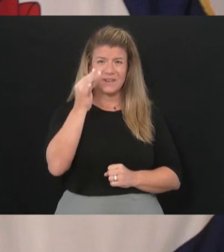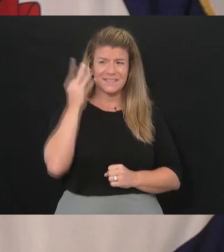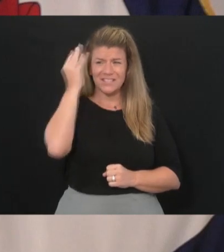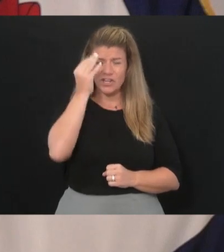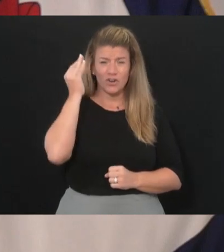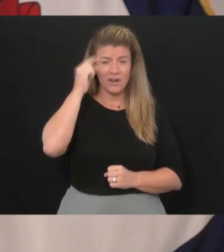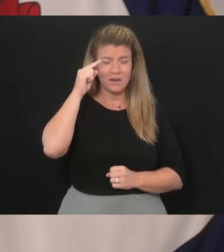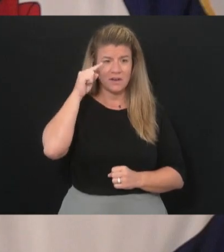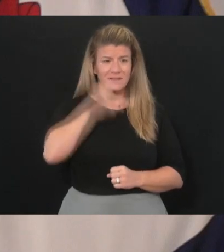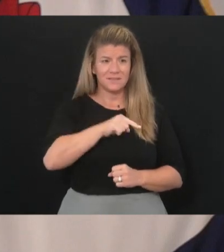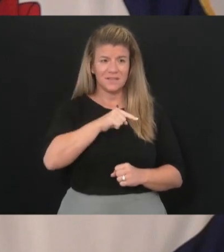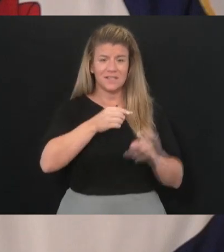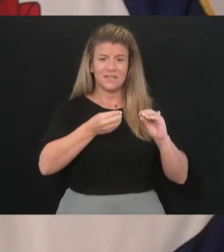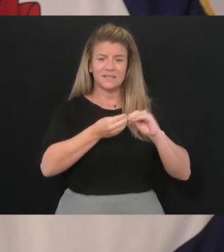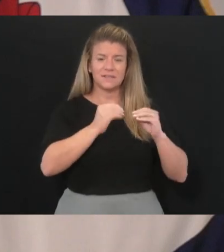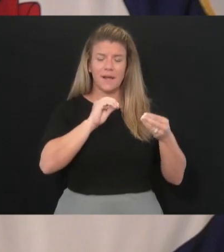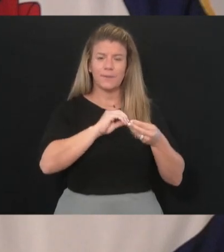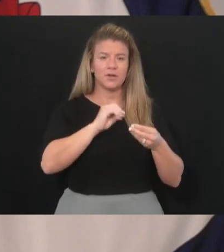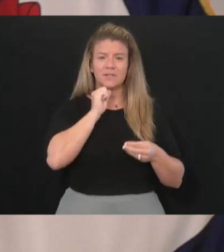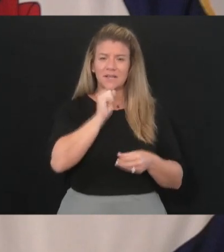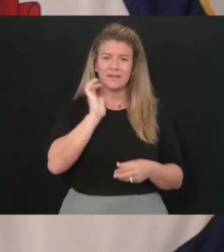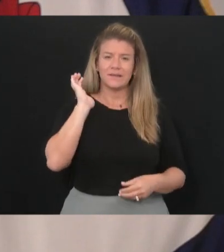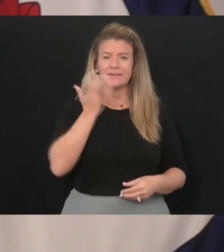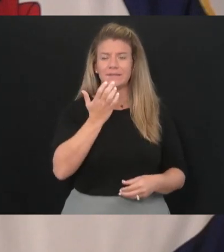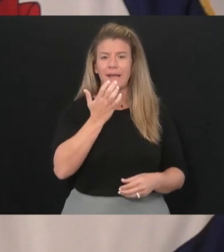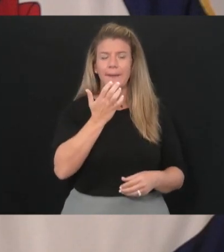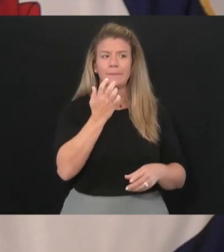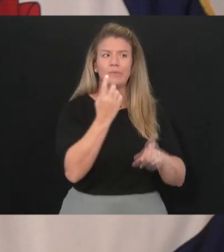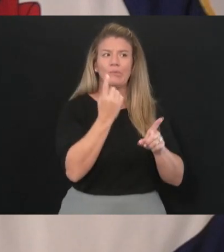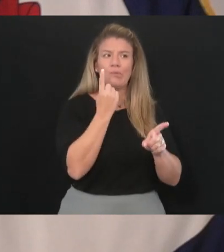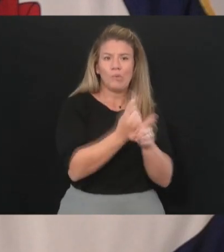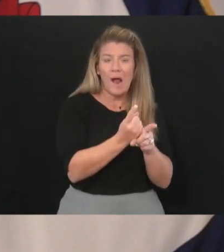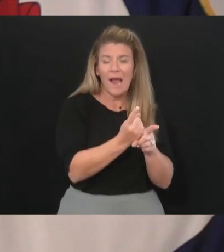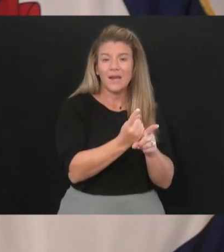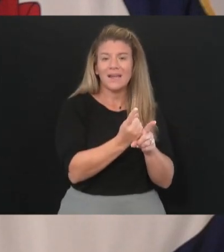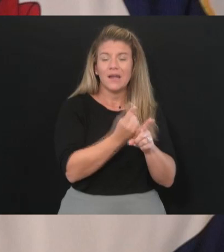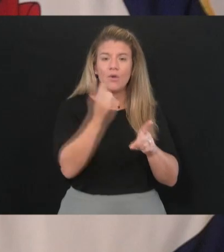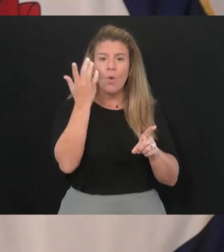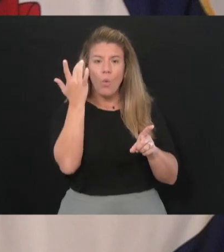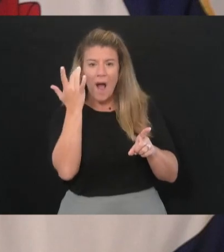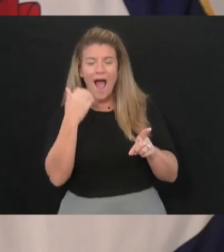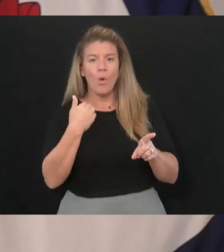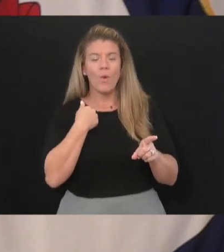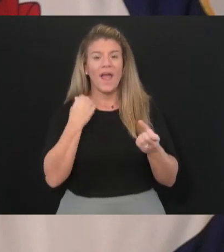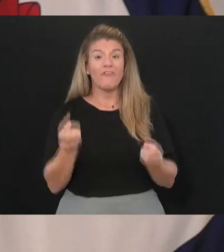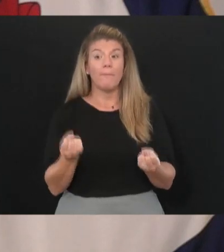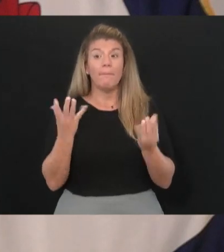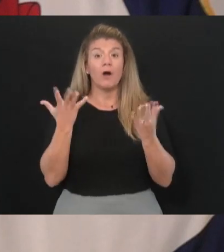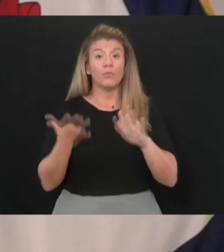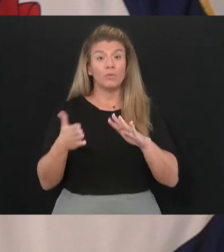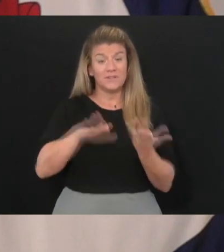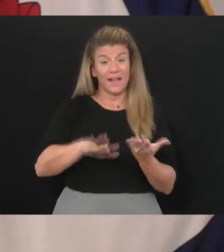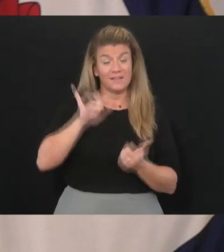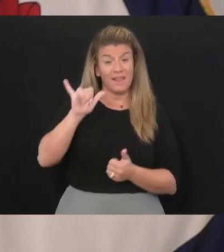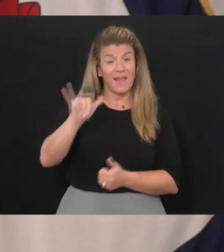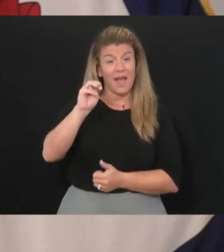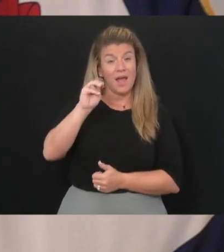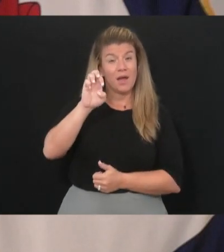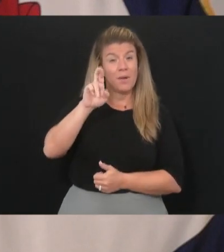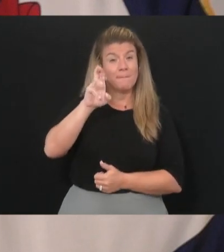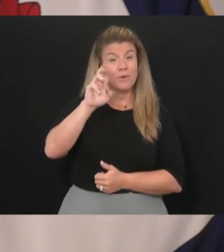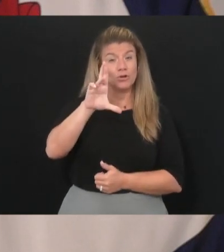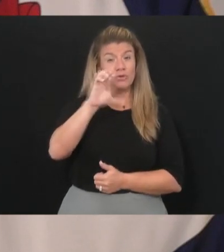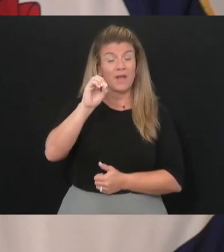is somewhat distorted from the standpoint that there is multiple deaths at the Mercer County Nursing Home